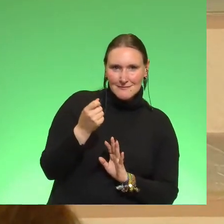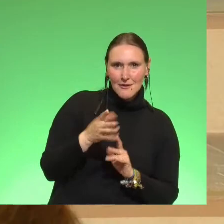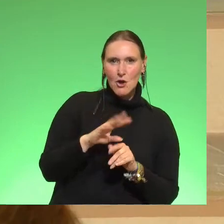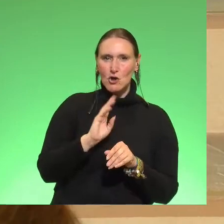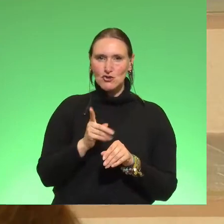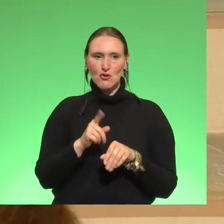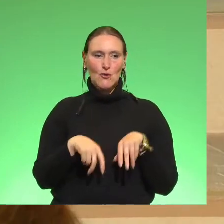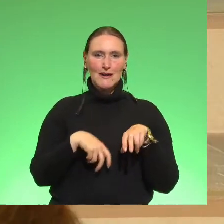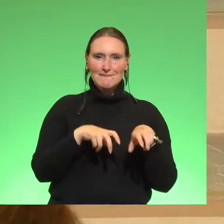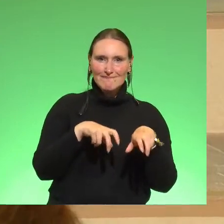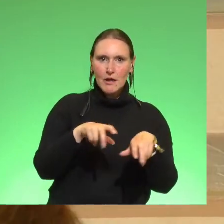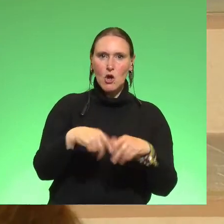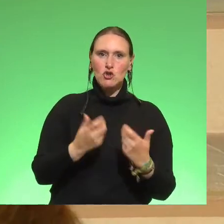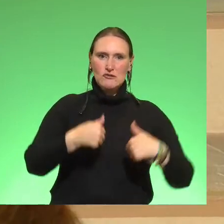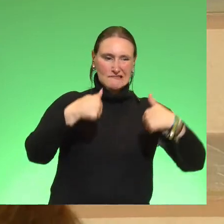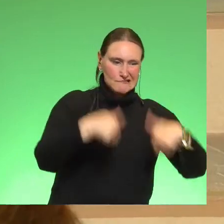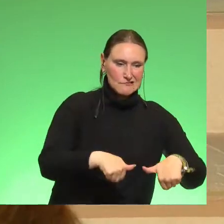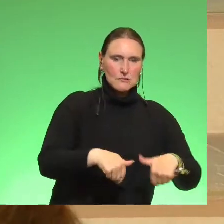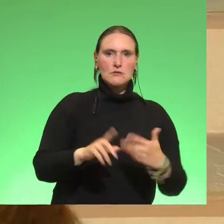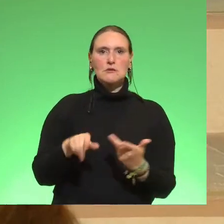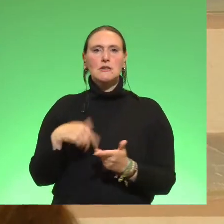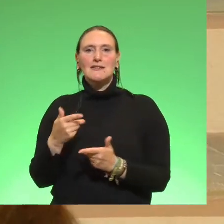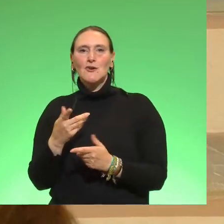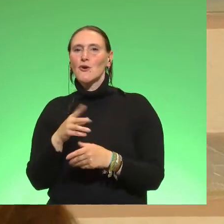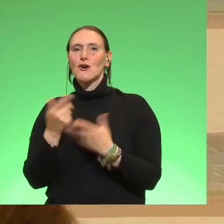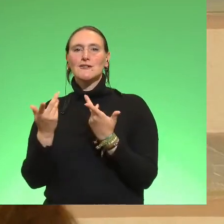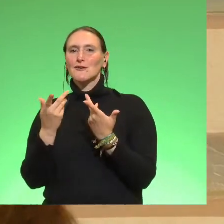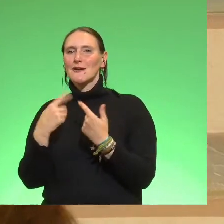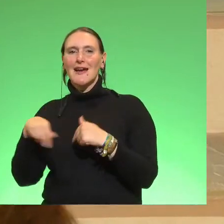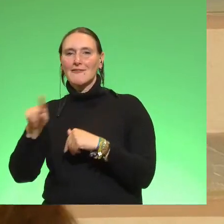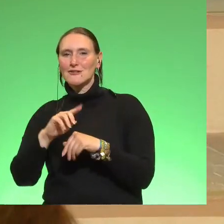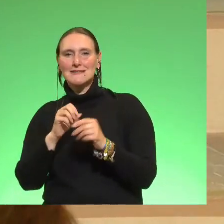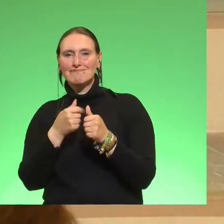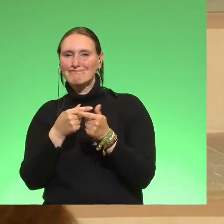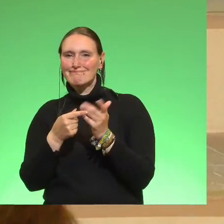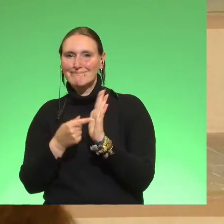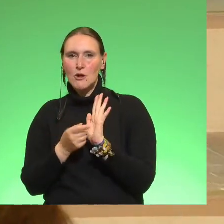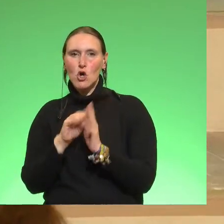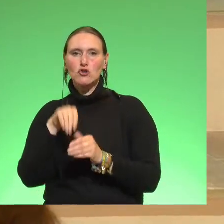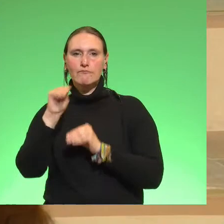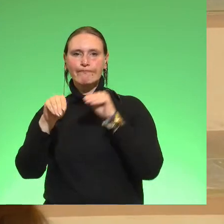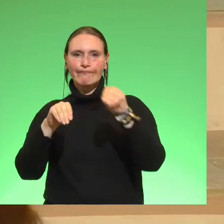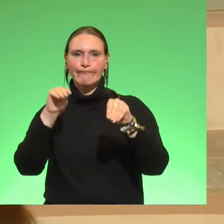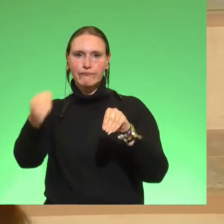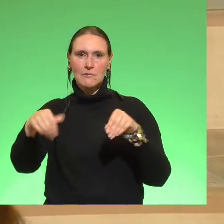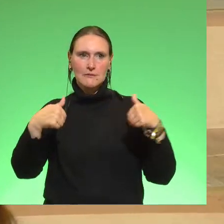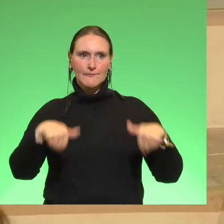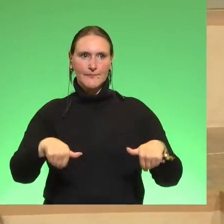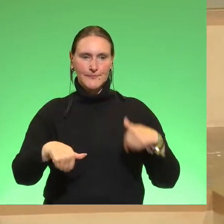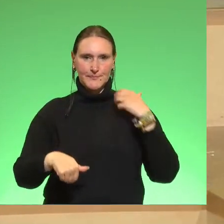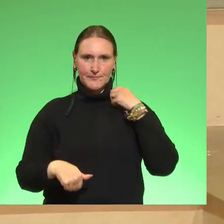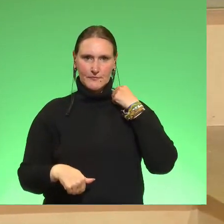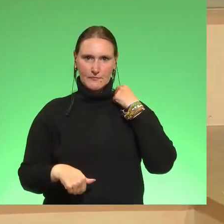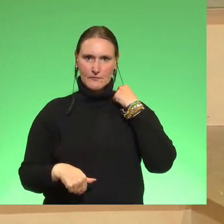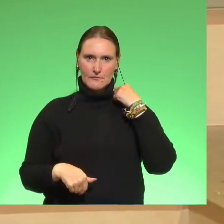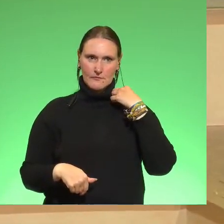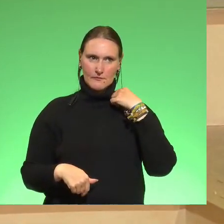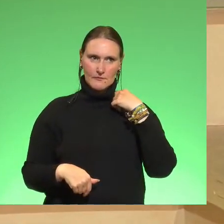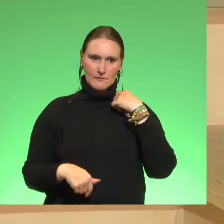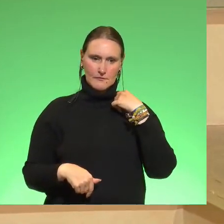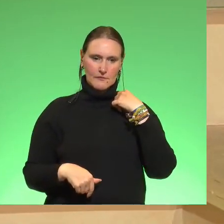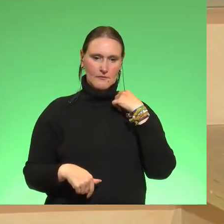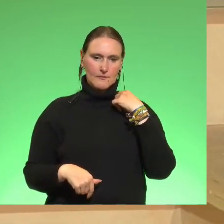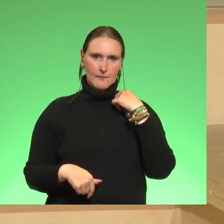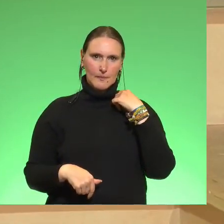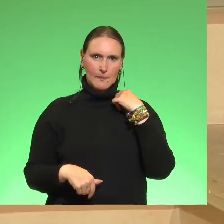agriculture and the improvement ideologies of the Enlightenment. And then this figure becomes the factory owner. This